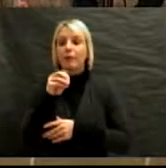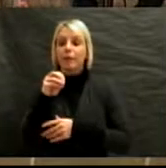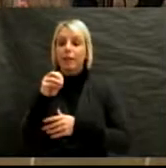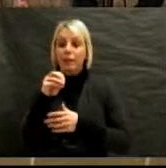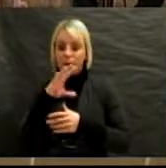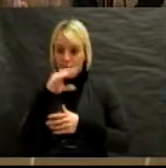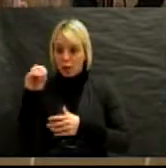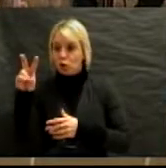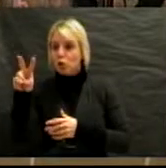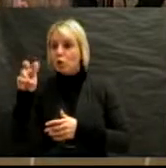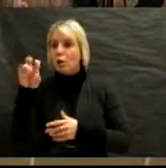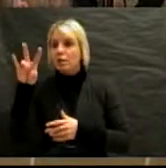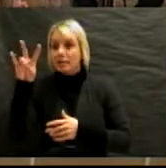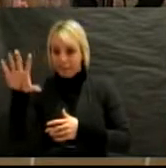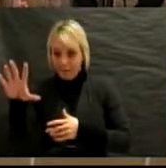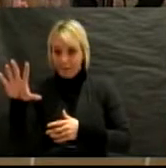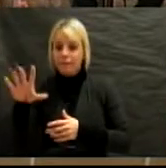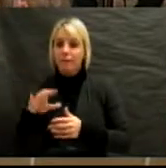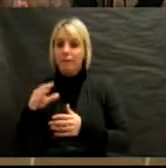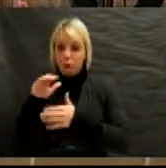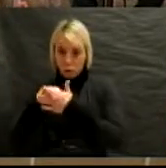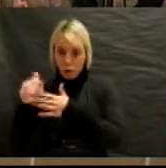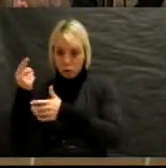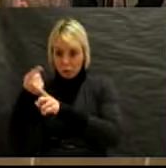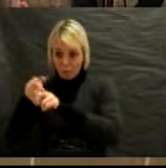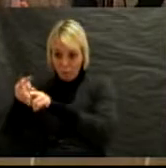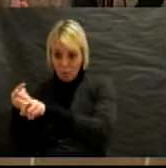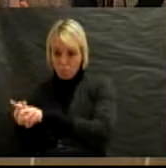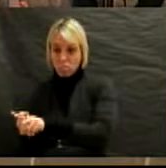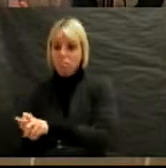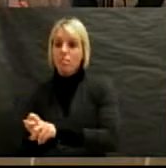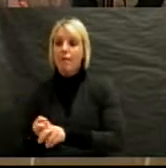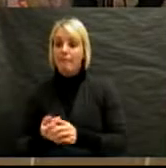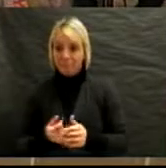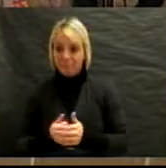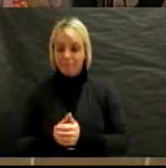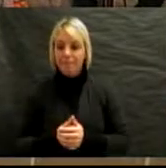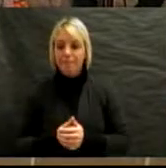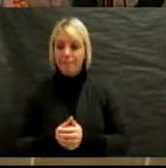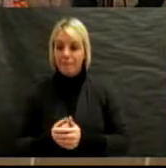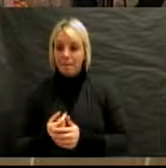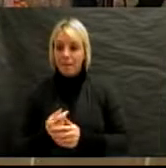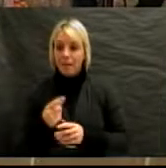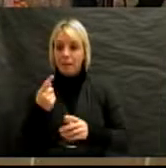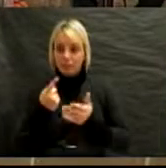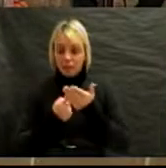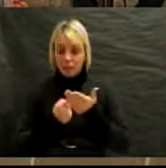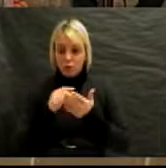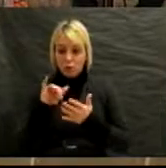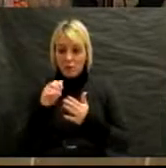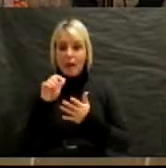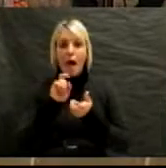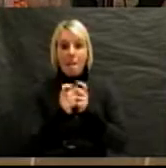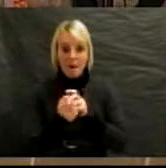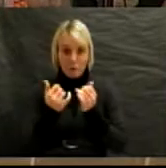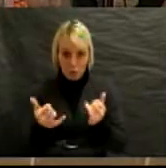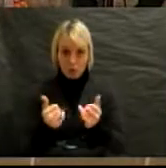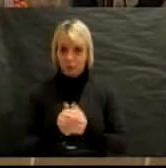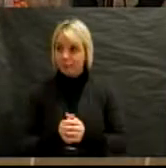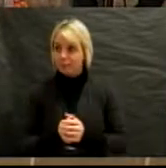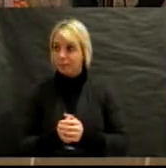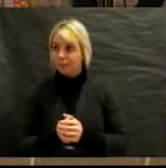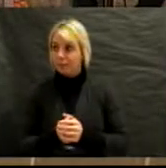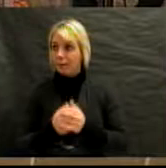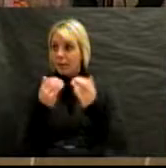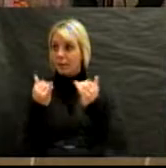for the board members. Any discussion on that amendment at this time? So now we're discussing the amendment and not reflect the